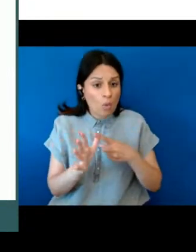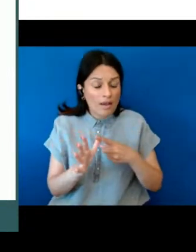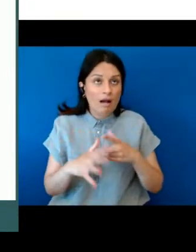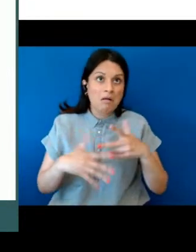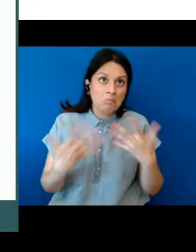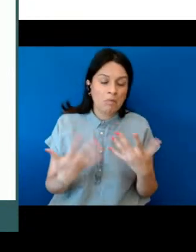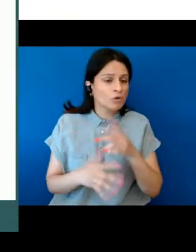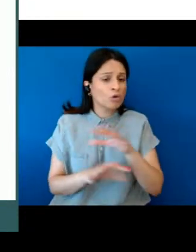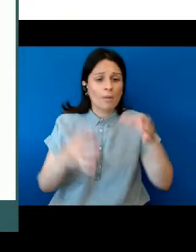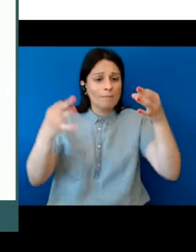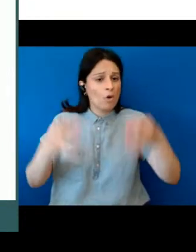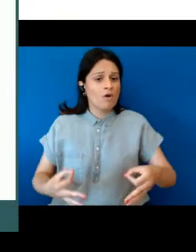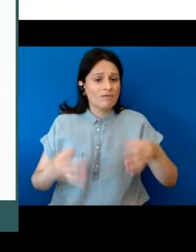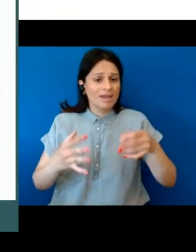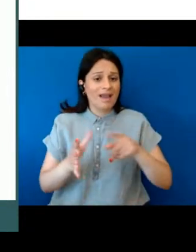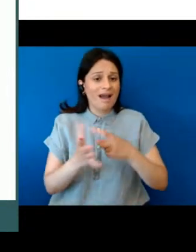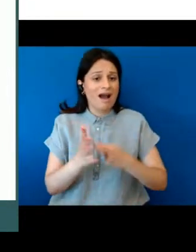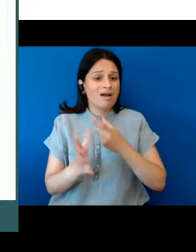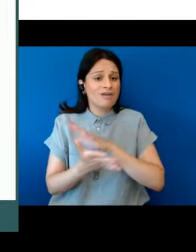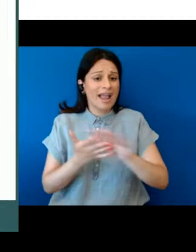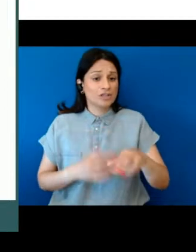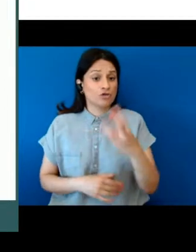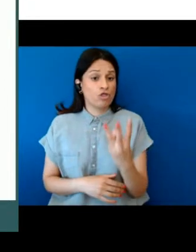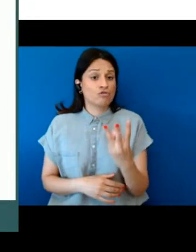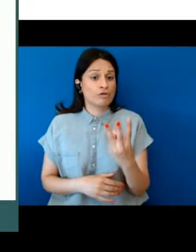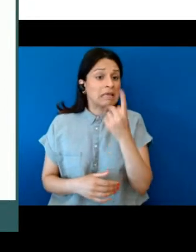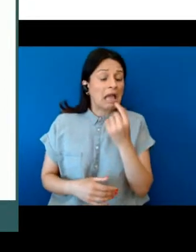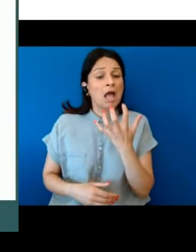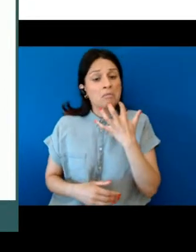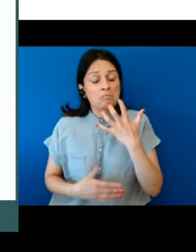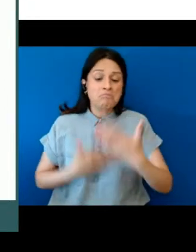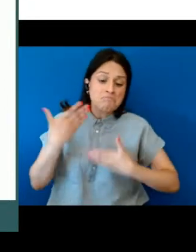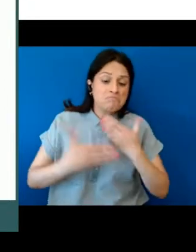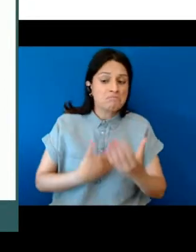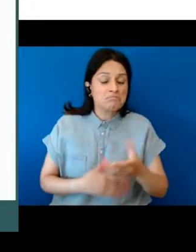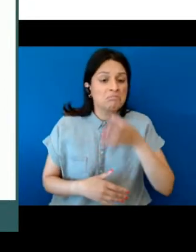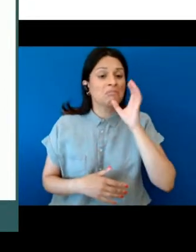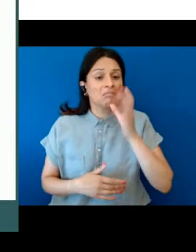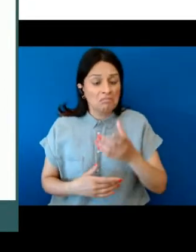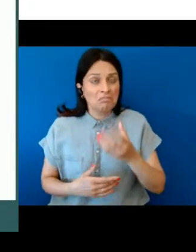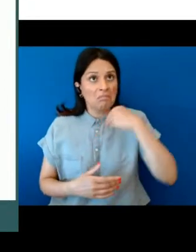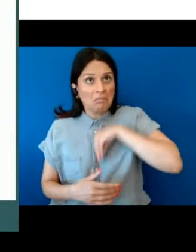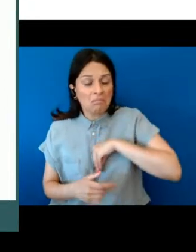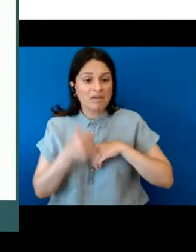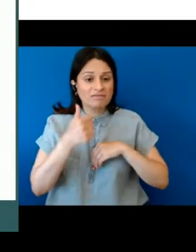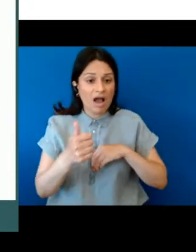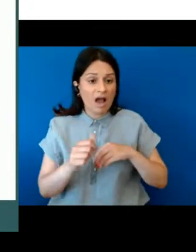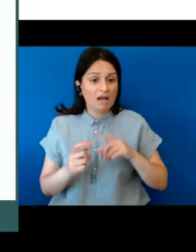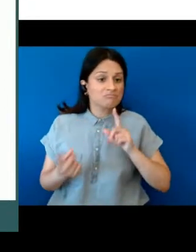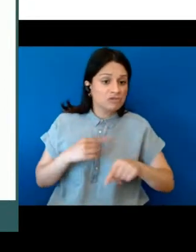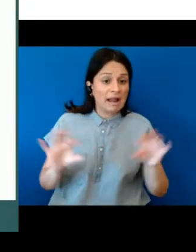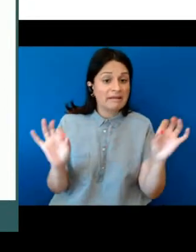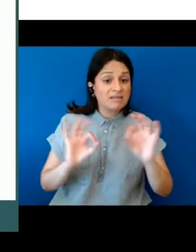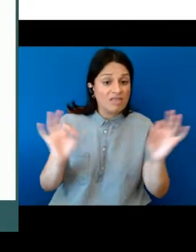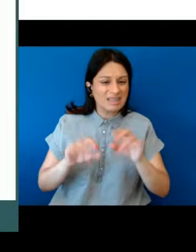with RH3 can tolerate soya. Others will react to soya even without a positive RH3. So,